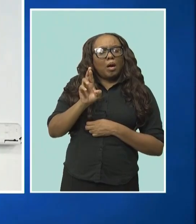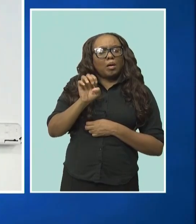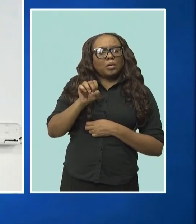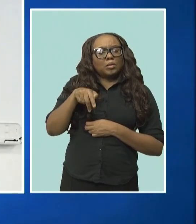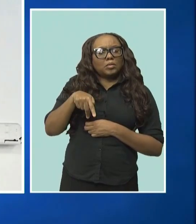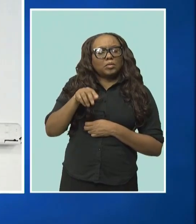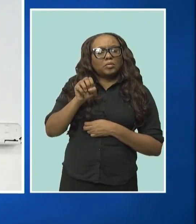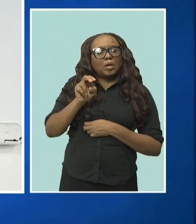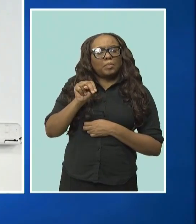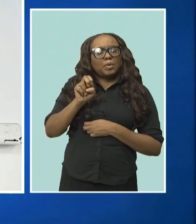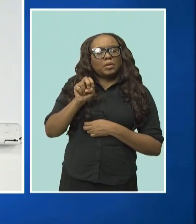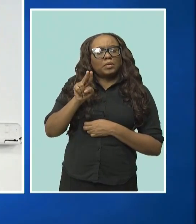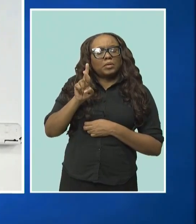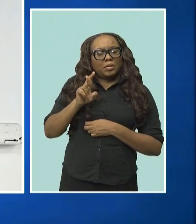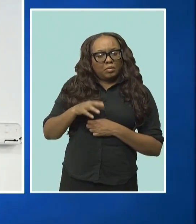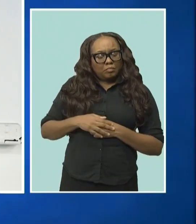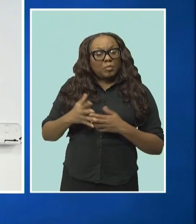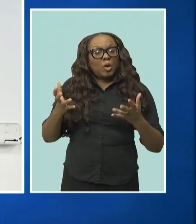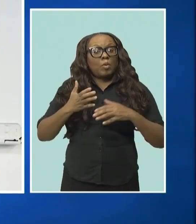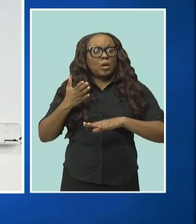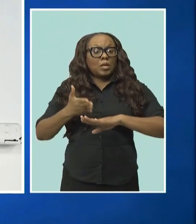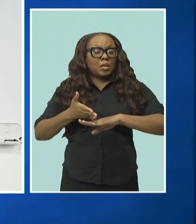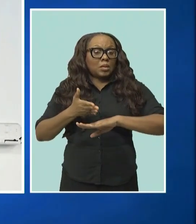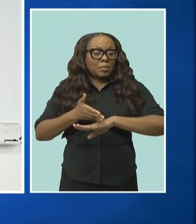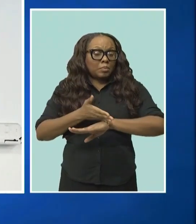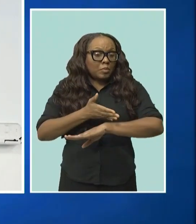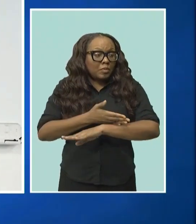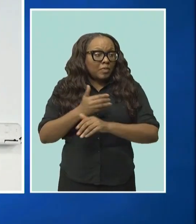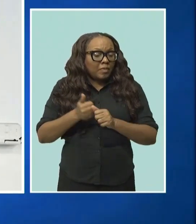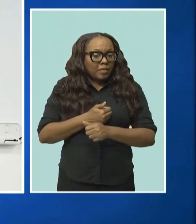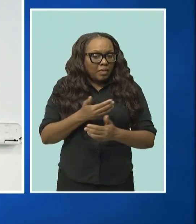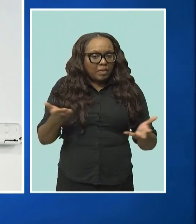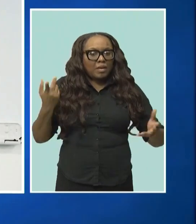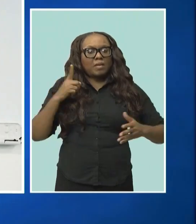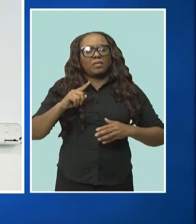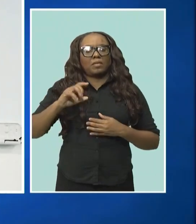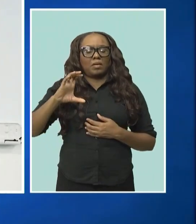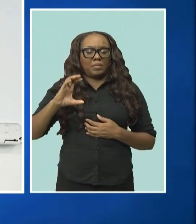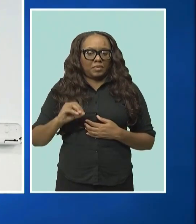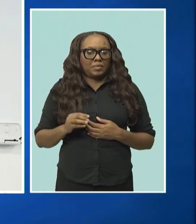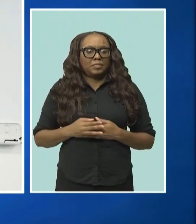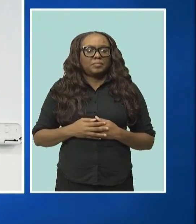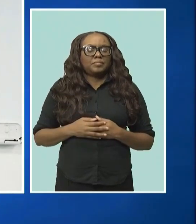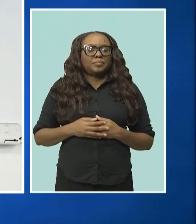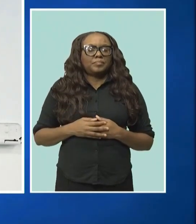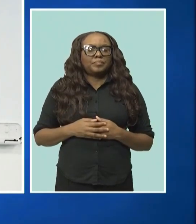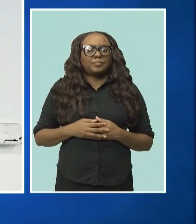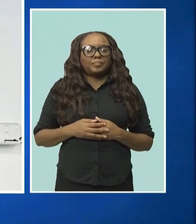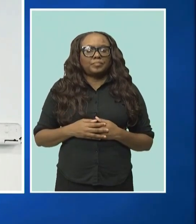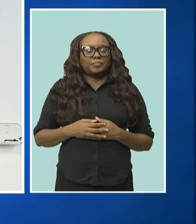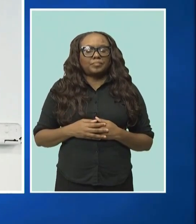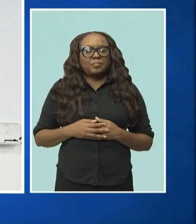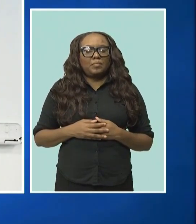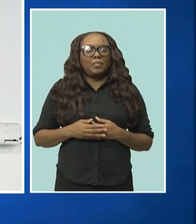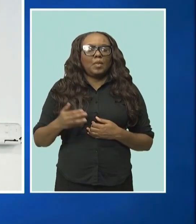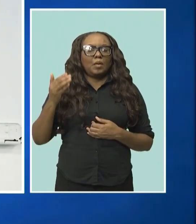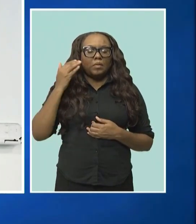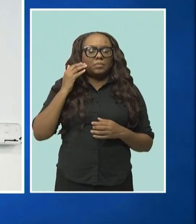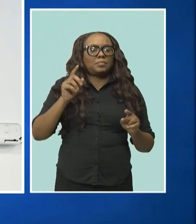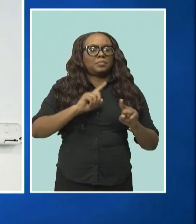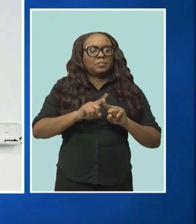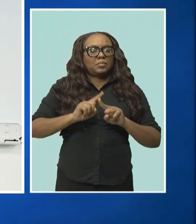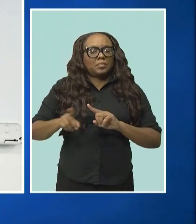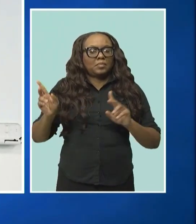be exported to improve our balance of trade as a company. And yes, I know the powers that be, they have to